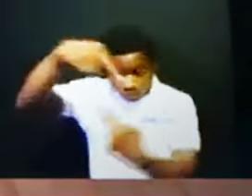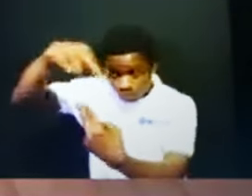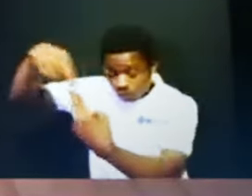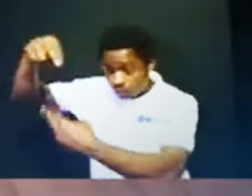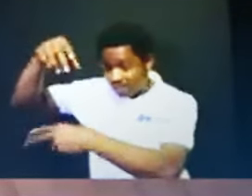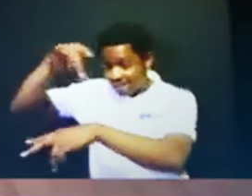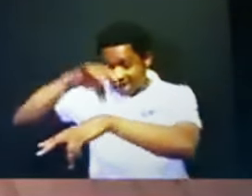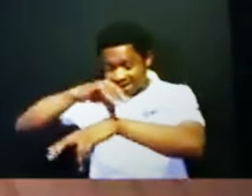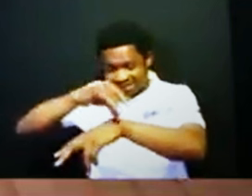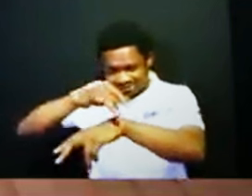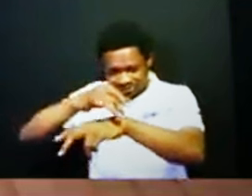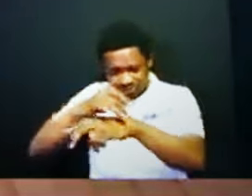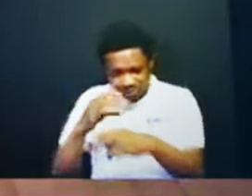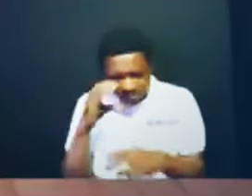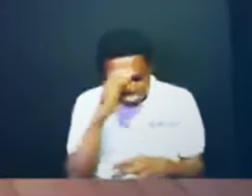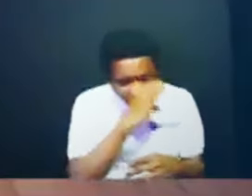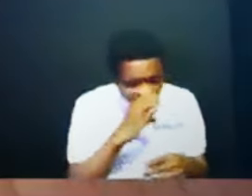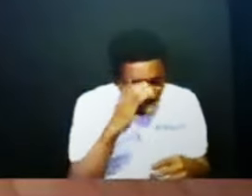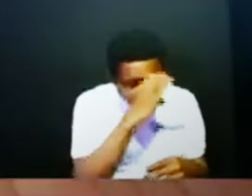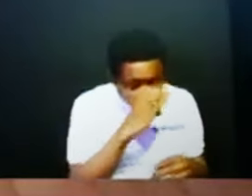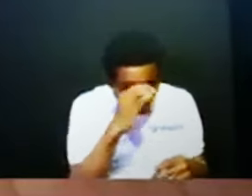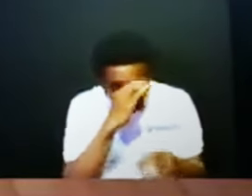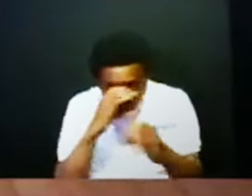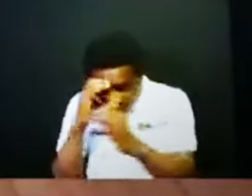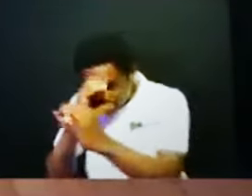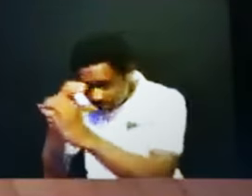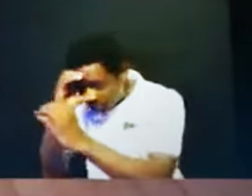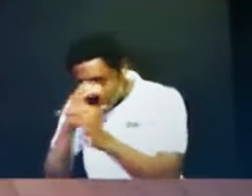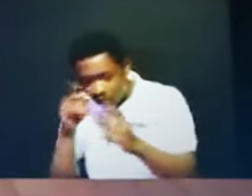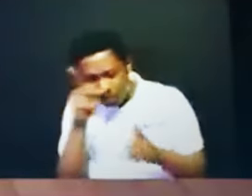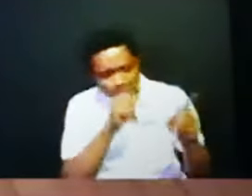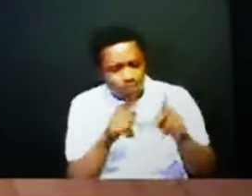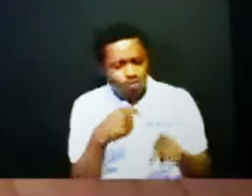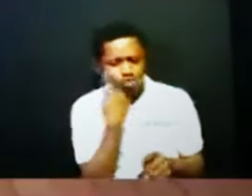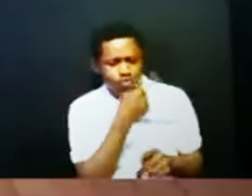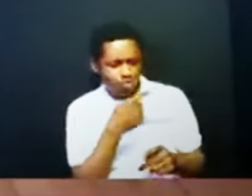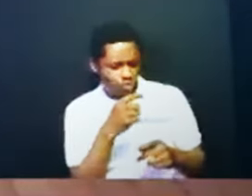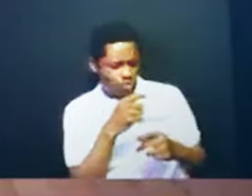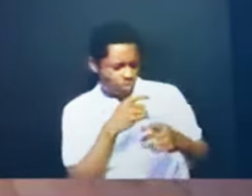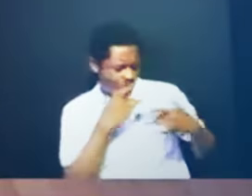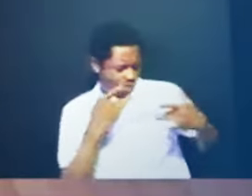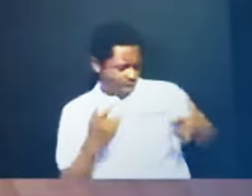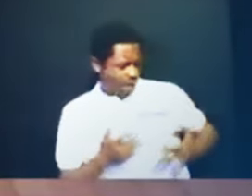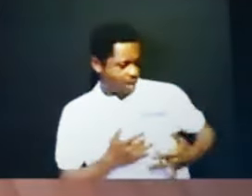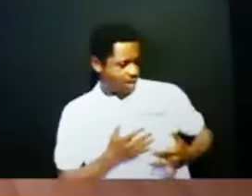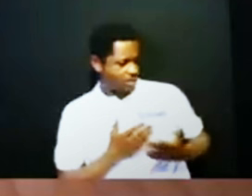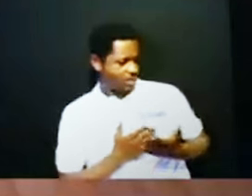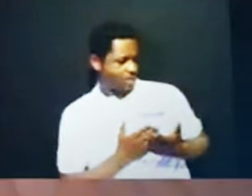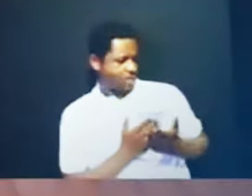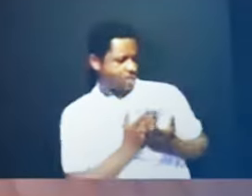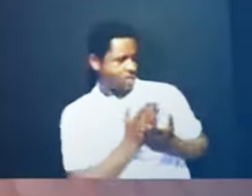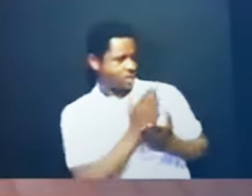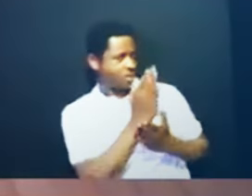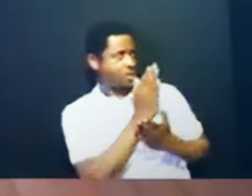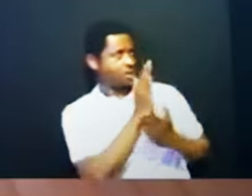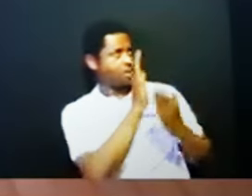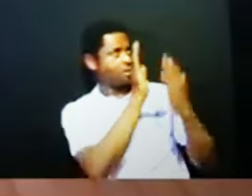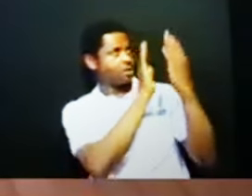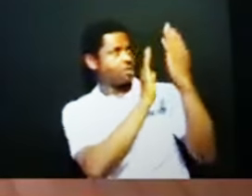person that whose heart is righteous before the